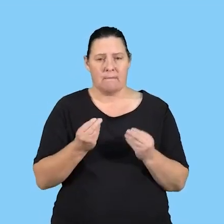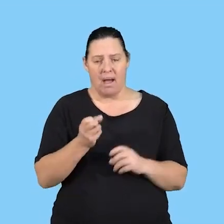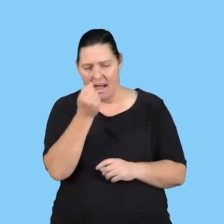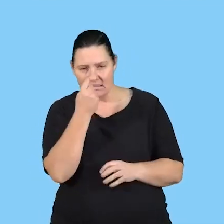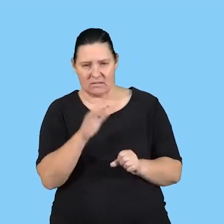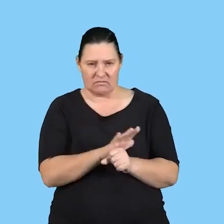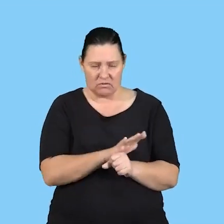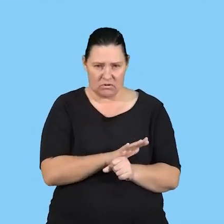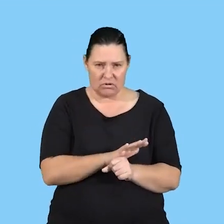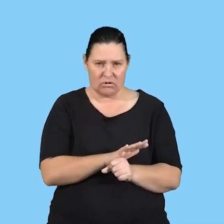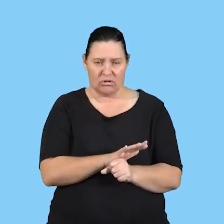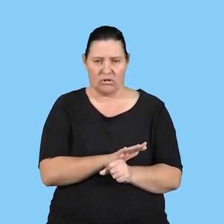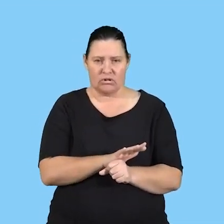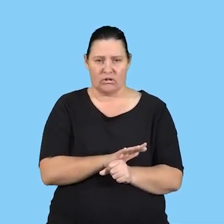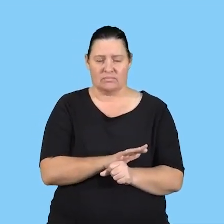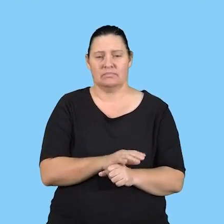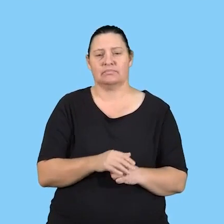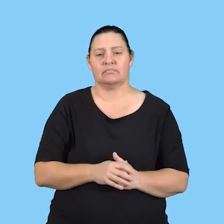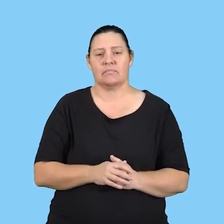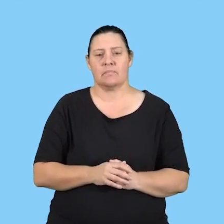grasp of these here.